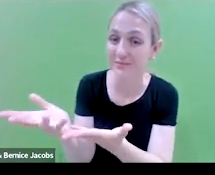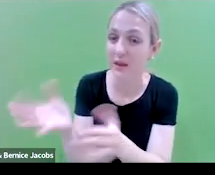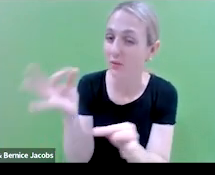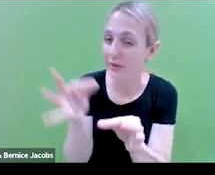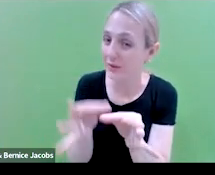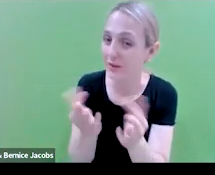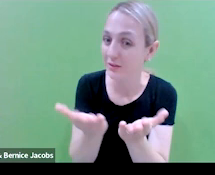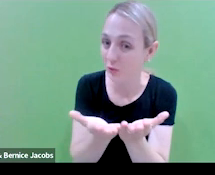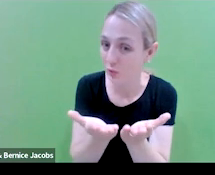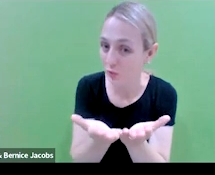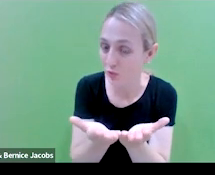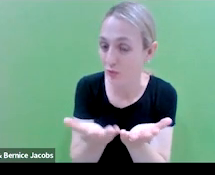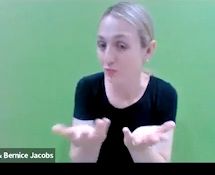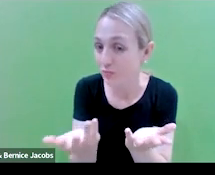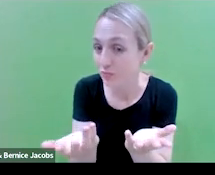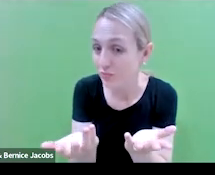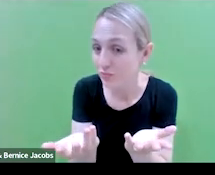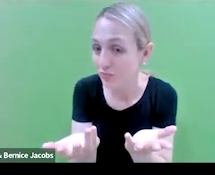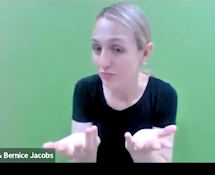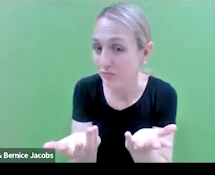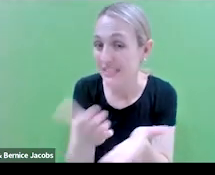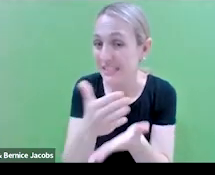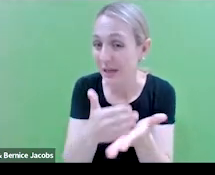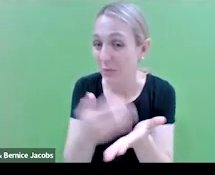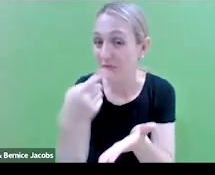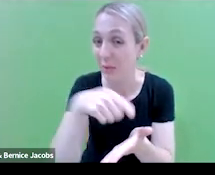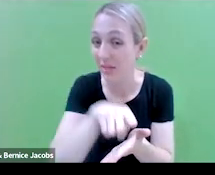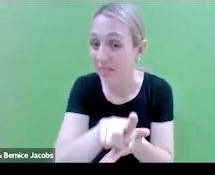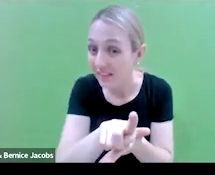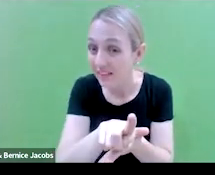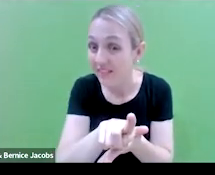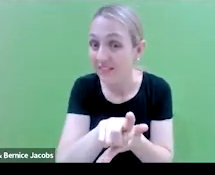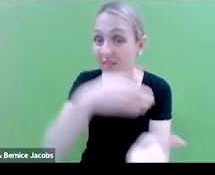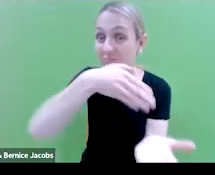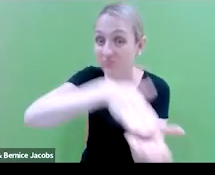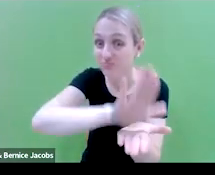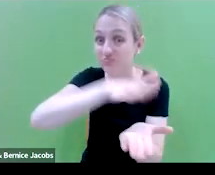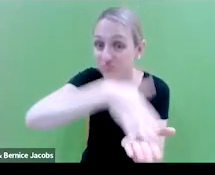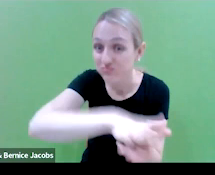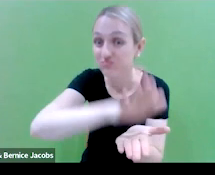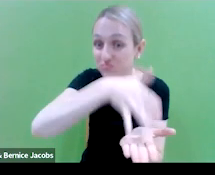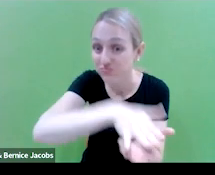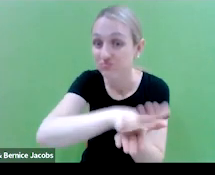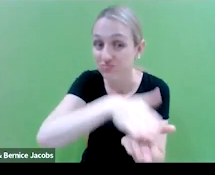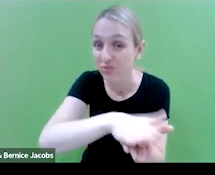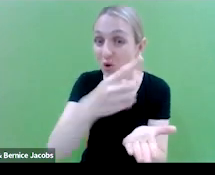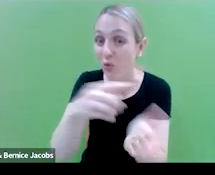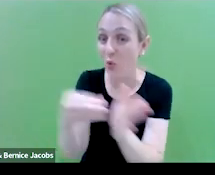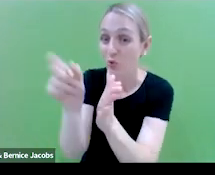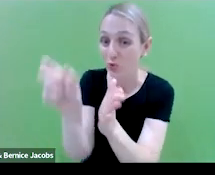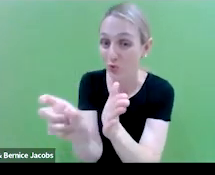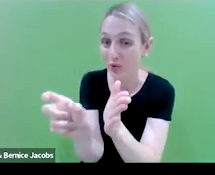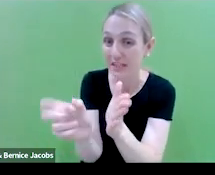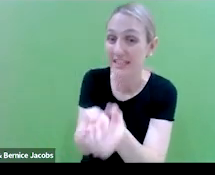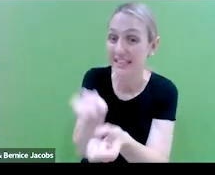which had to eventually set up their own printing press on site just to make sure that students had the stuff they needed when they